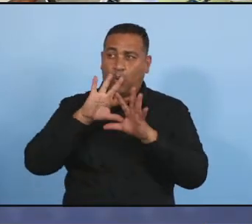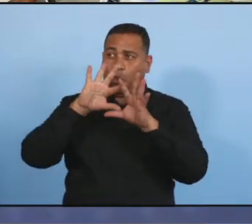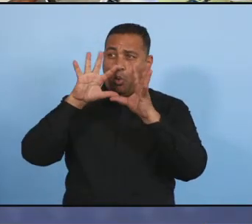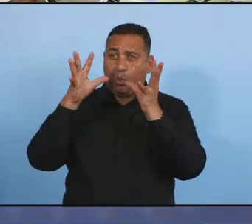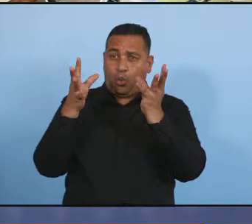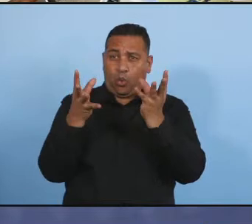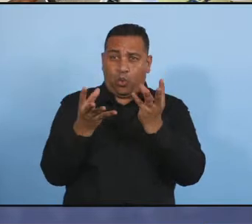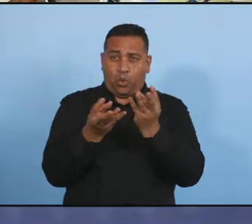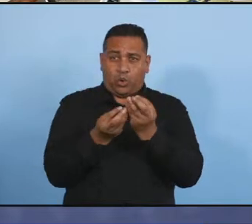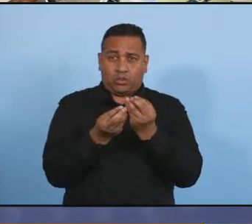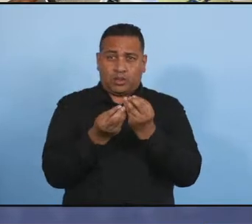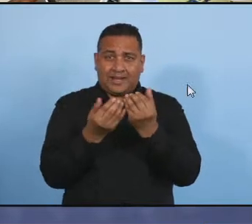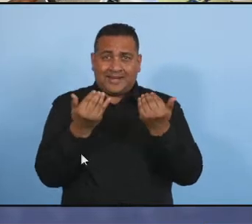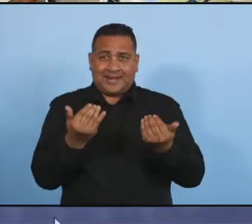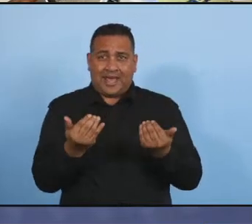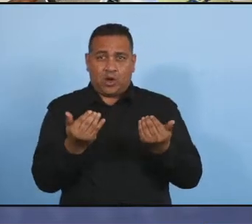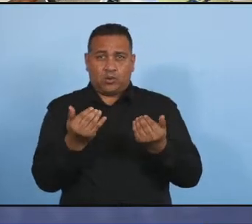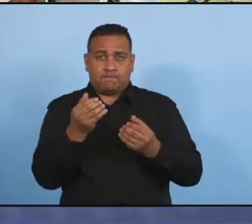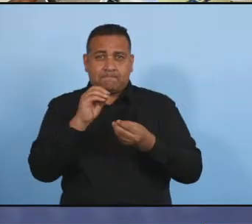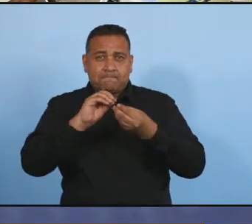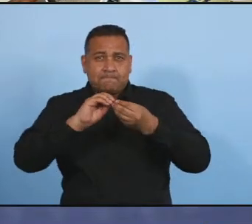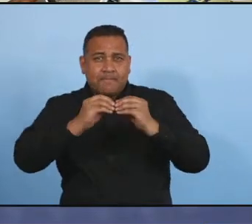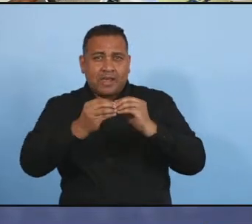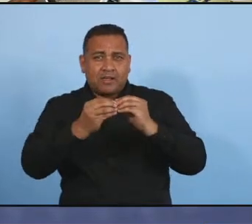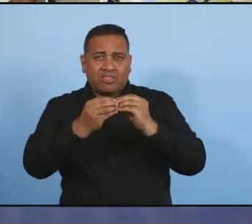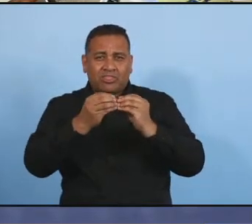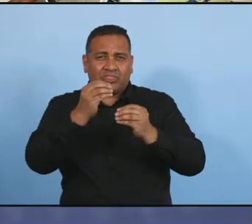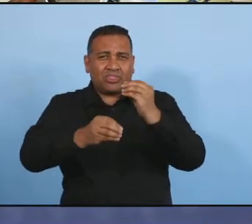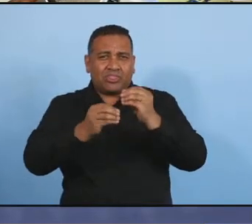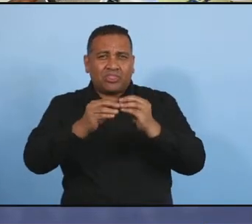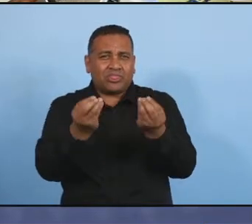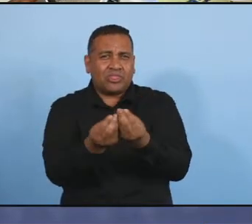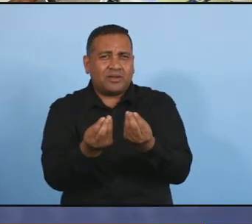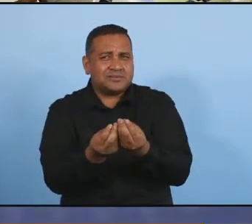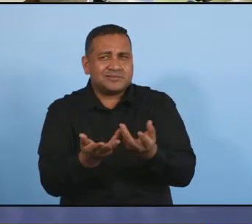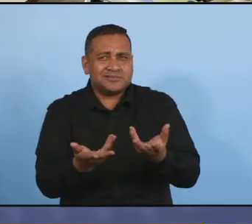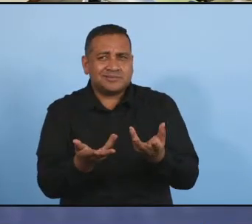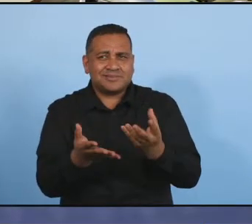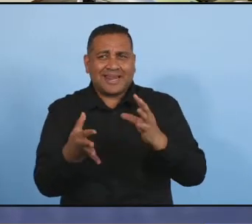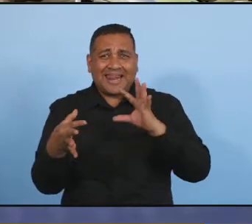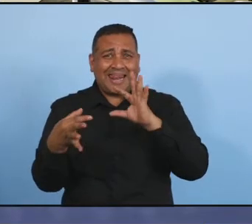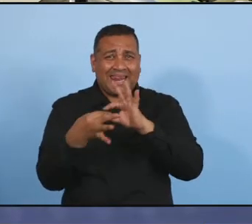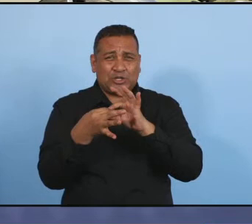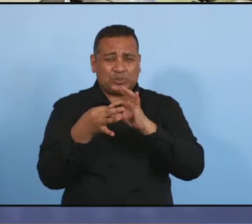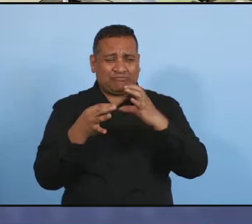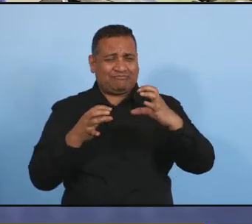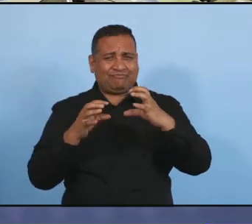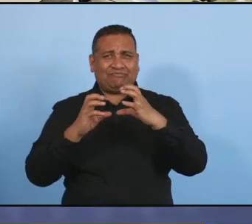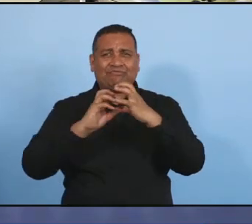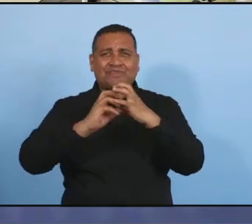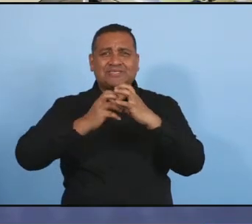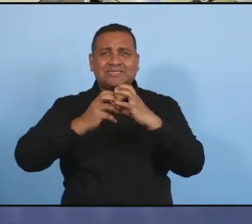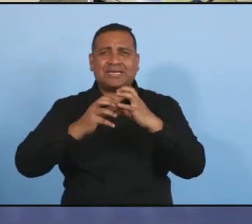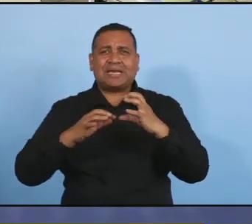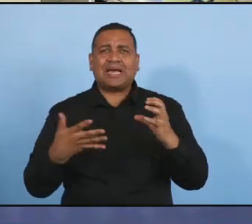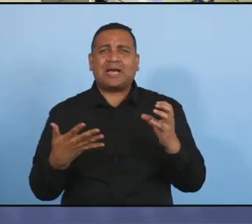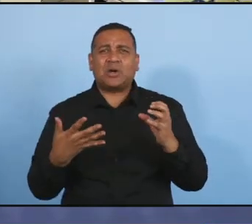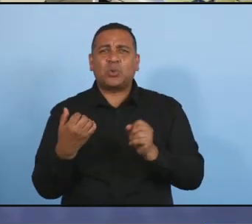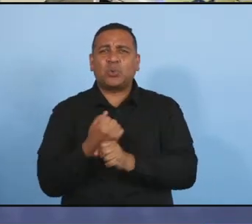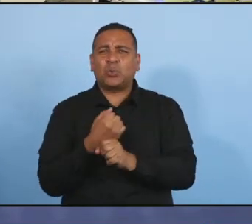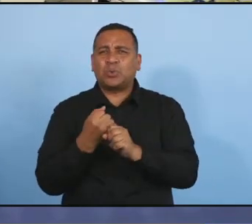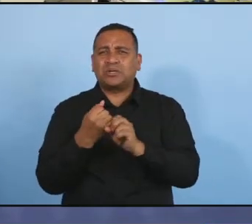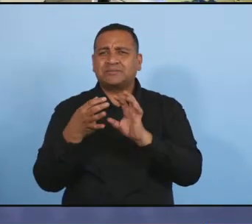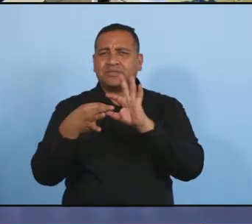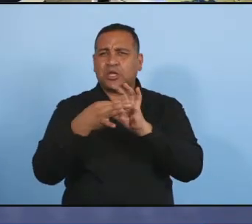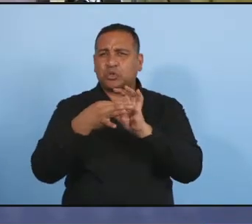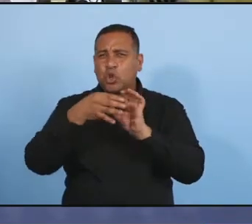creating, you know, whatever at the end of the day, where the fitting and turning is concerned, using all that knowledge. All this knowledge. That's why day one, when you